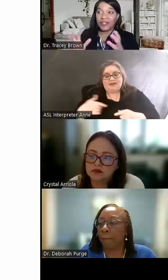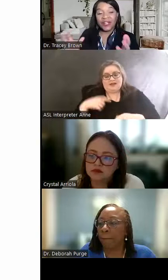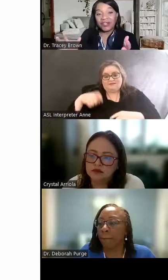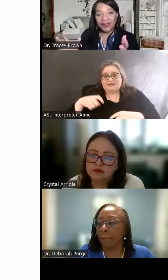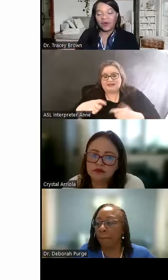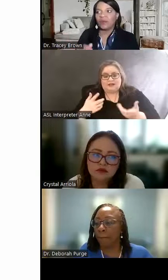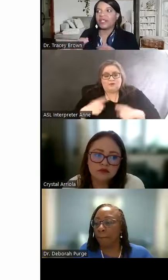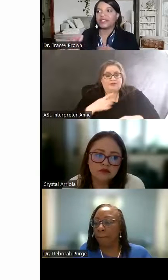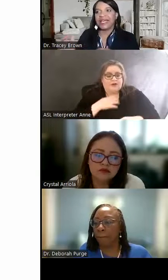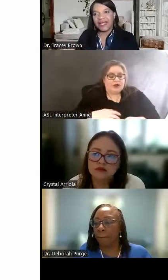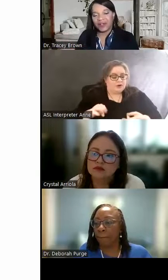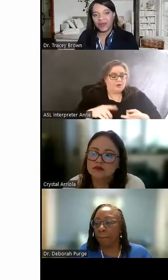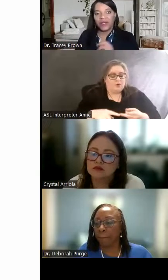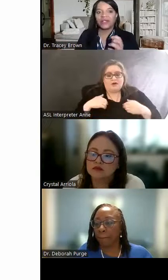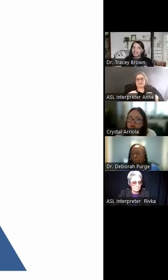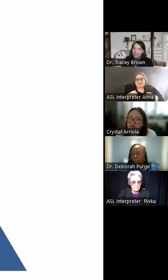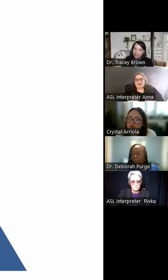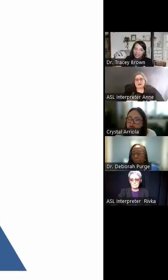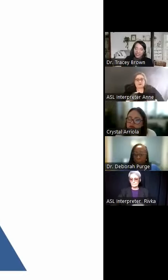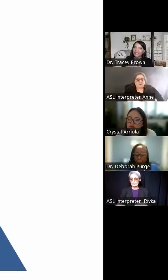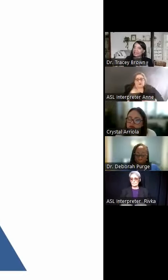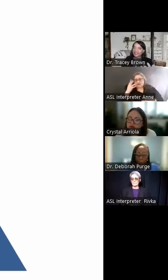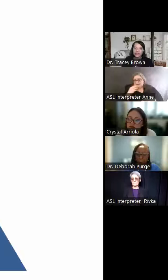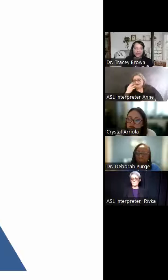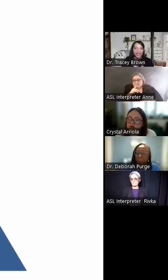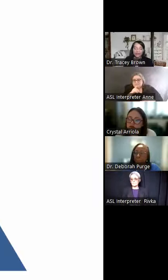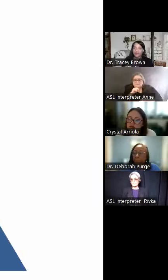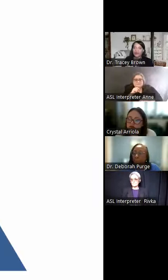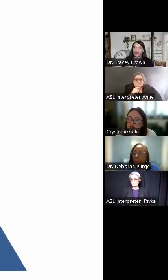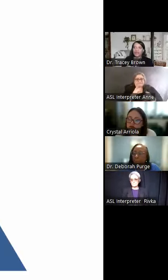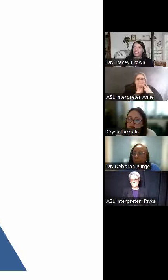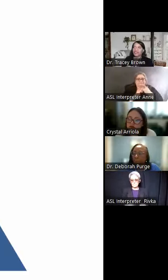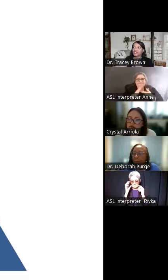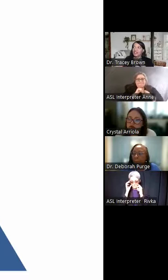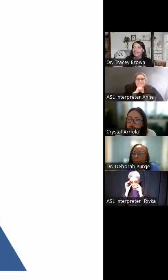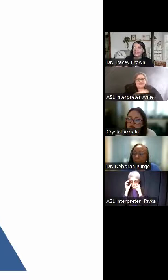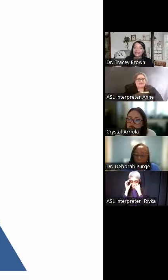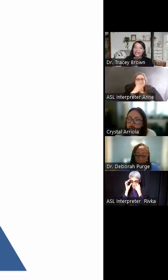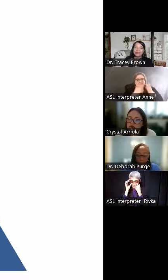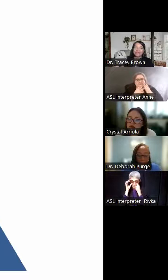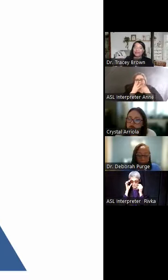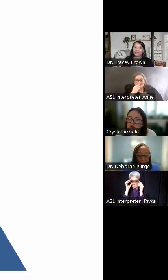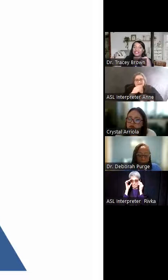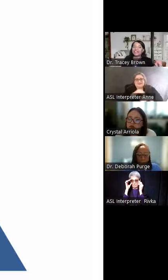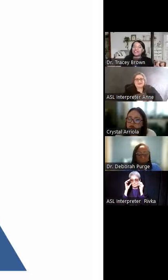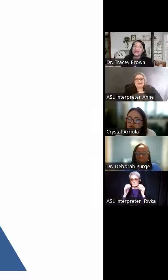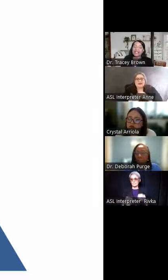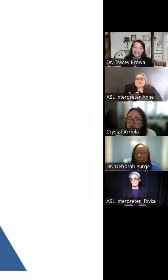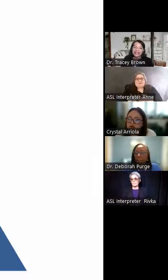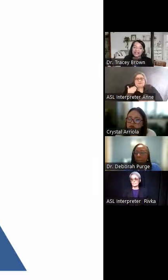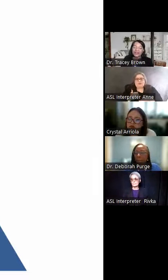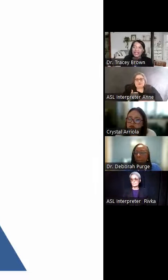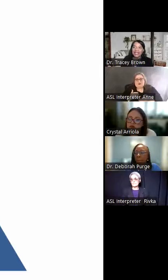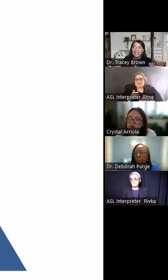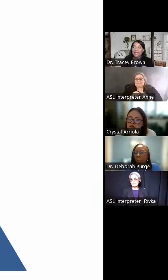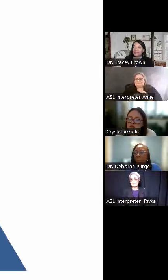when they're hungry or when they're tired, they're sleepy, they didn't get sleep the night before. So you have kids potentially coming